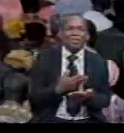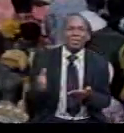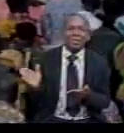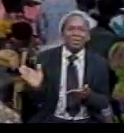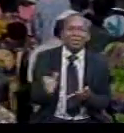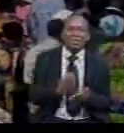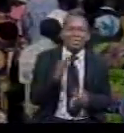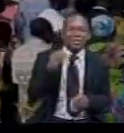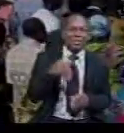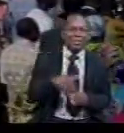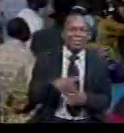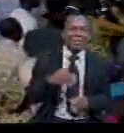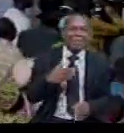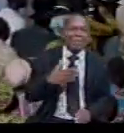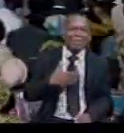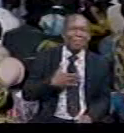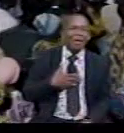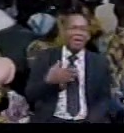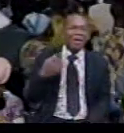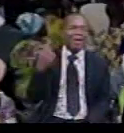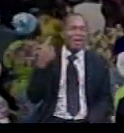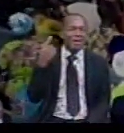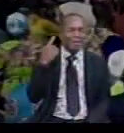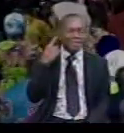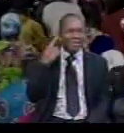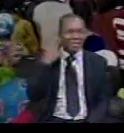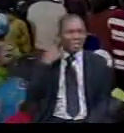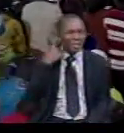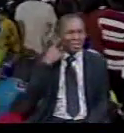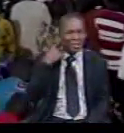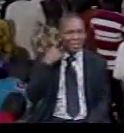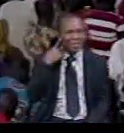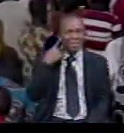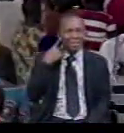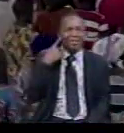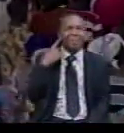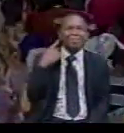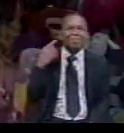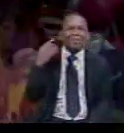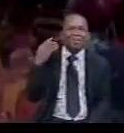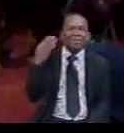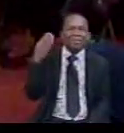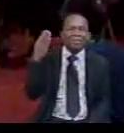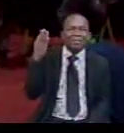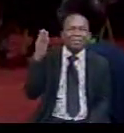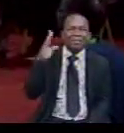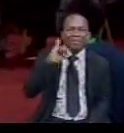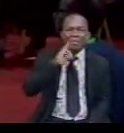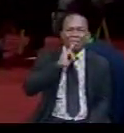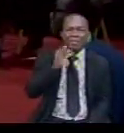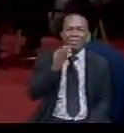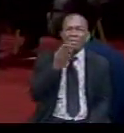music in my ears. It is the sweet.